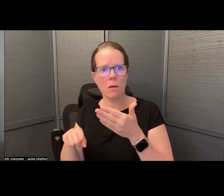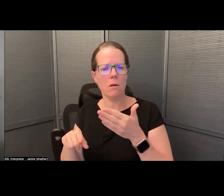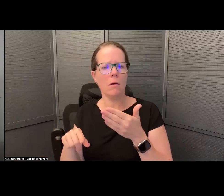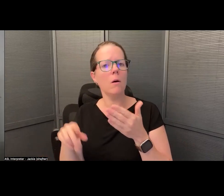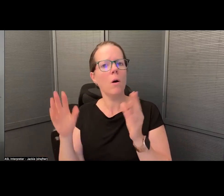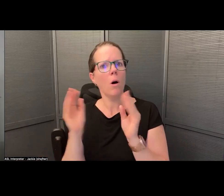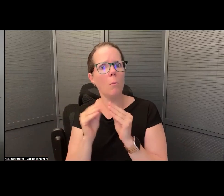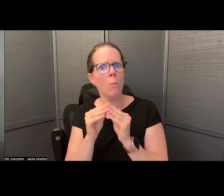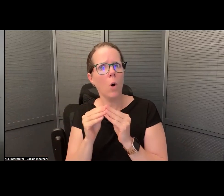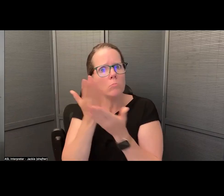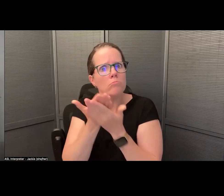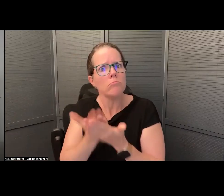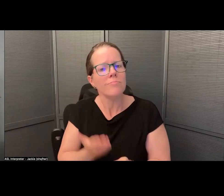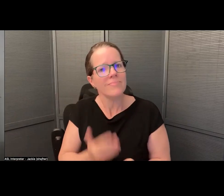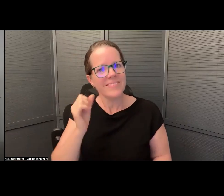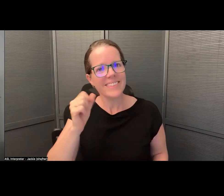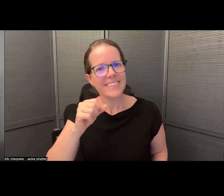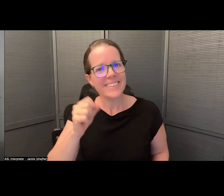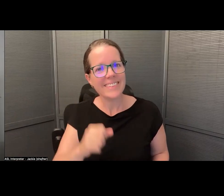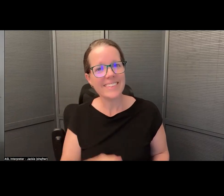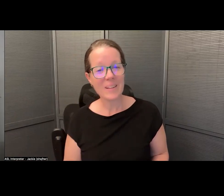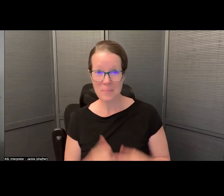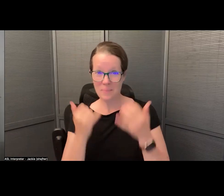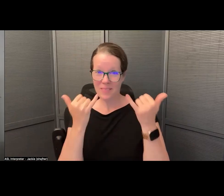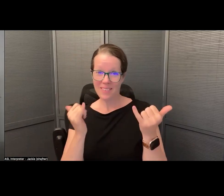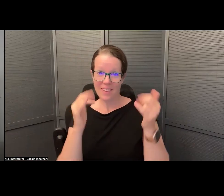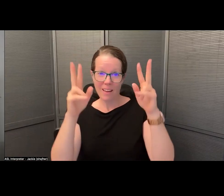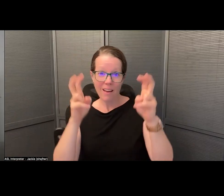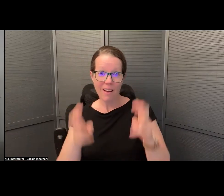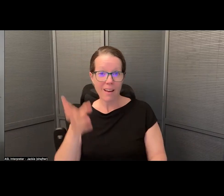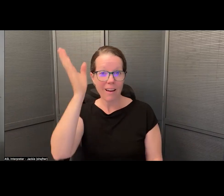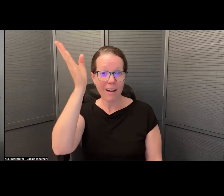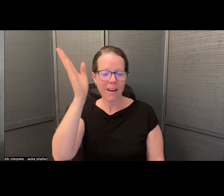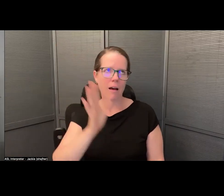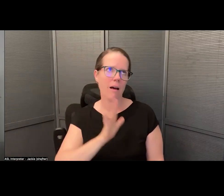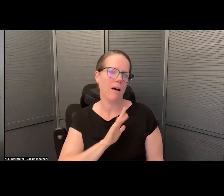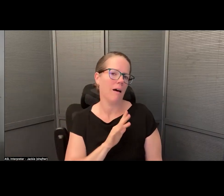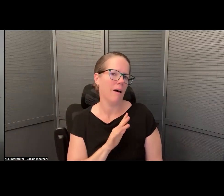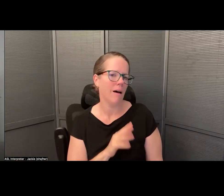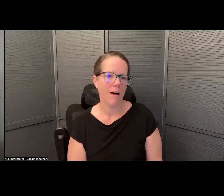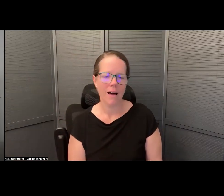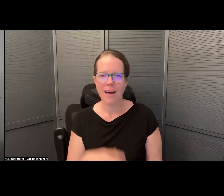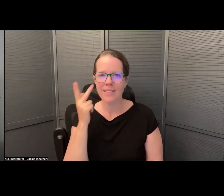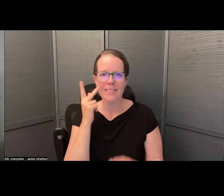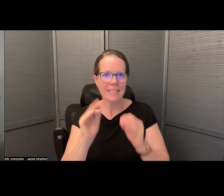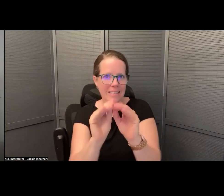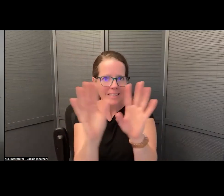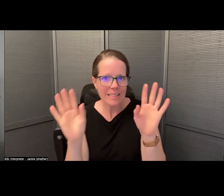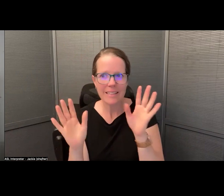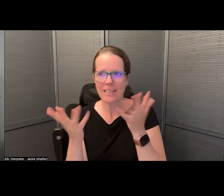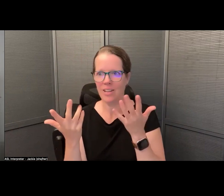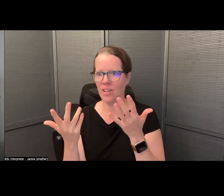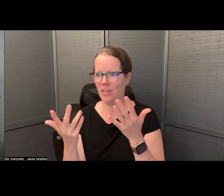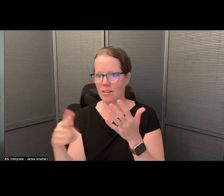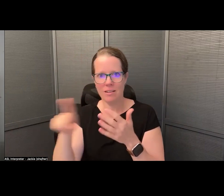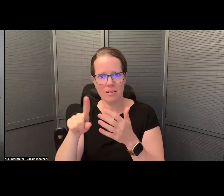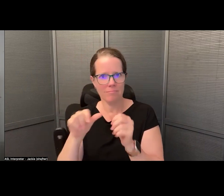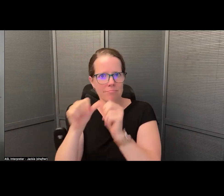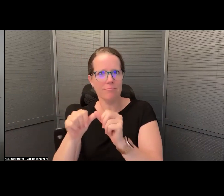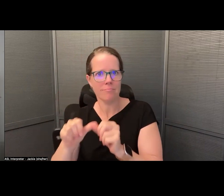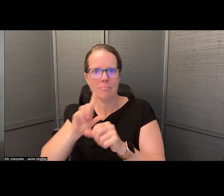so incredibly exciting. They illustrate the ongoing commitment and success of both of these centers in advancing these